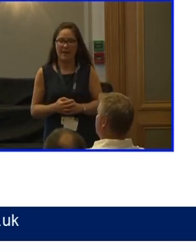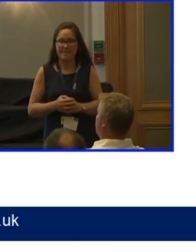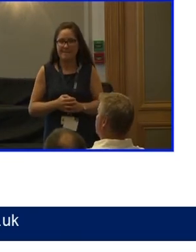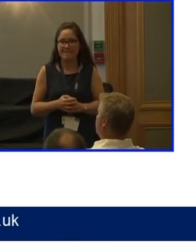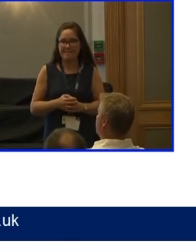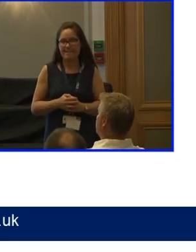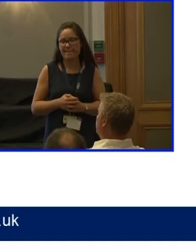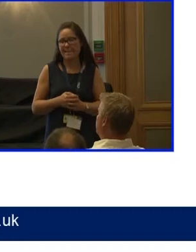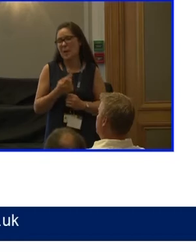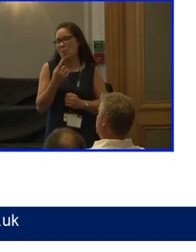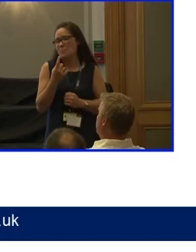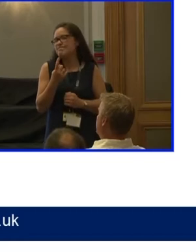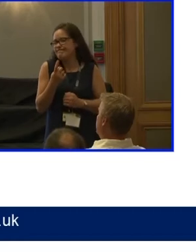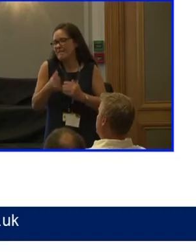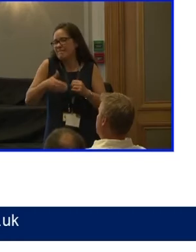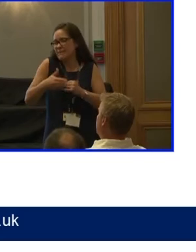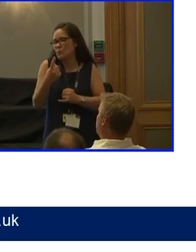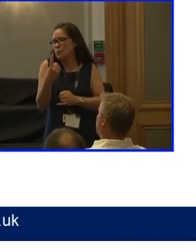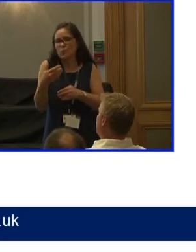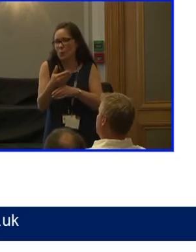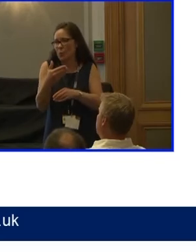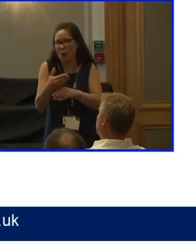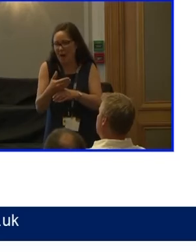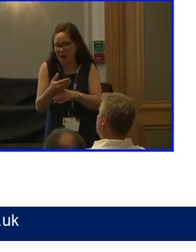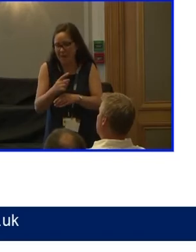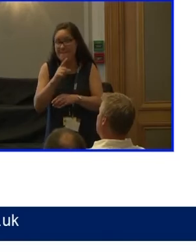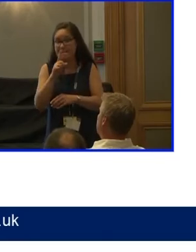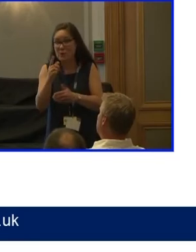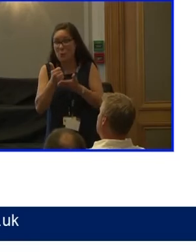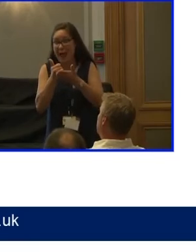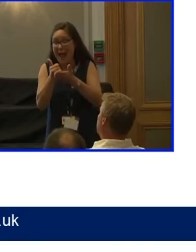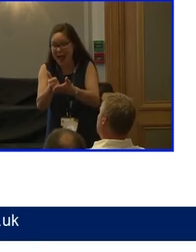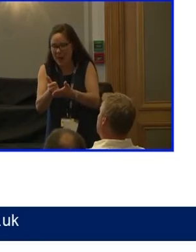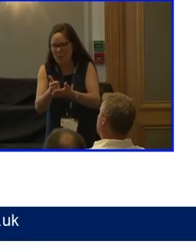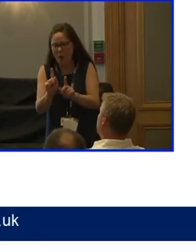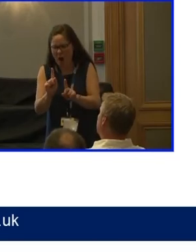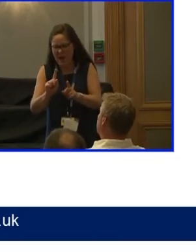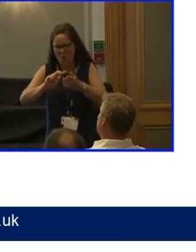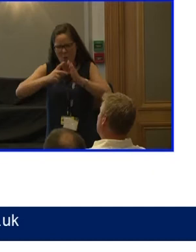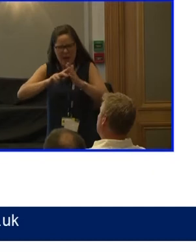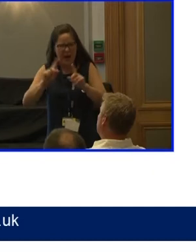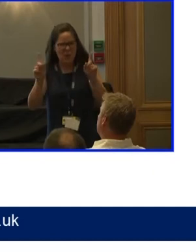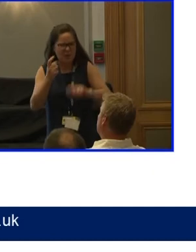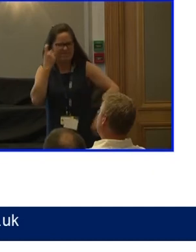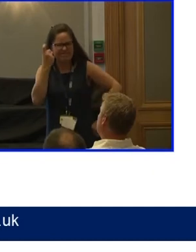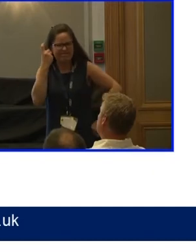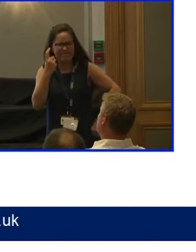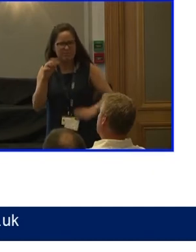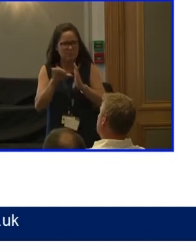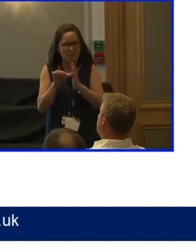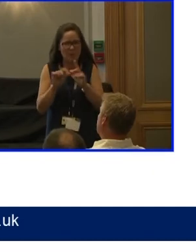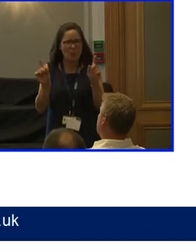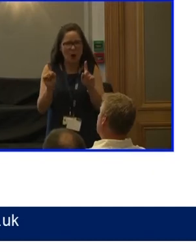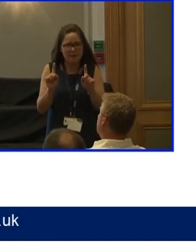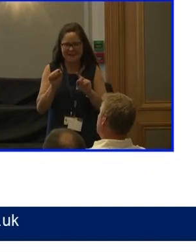haven't worked, not only will it lead to innovation in trying to work out what went wrong, but also it helps to point researchers if there's a particular approach